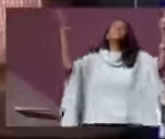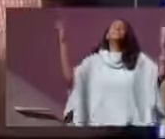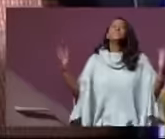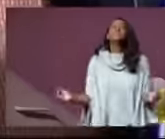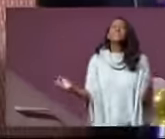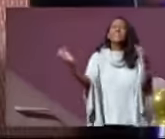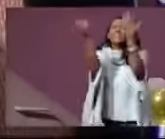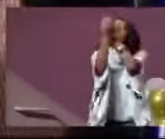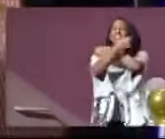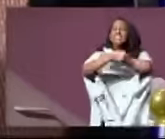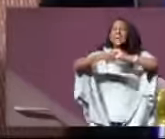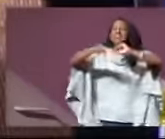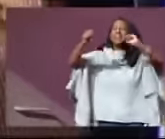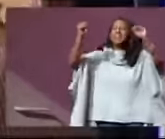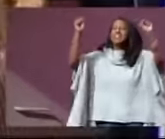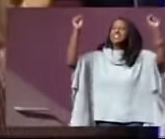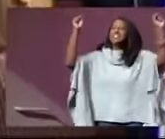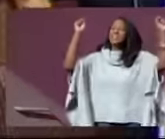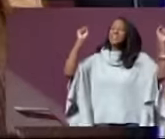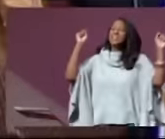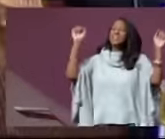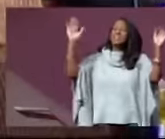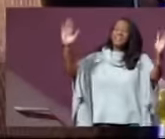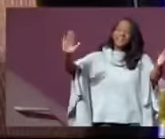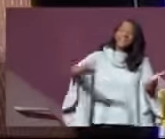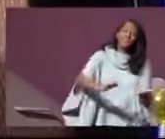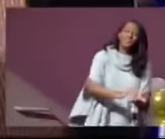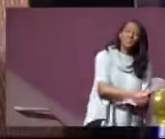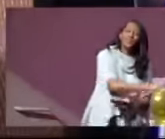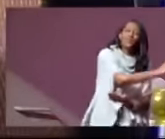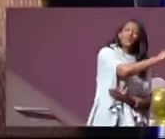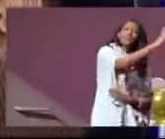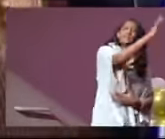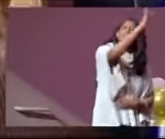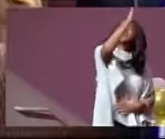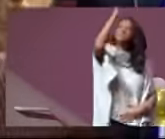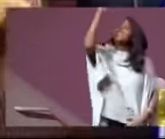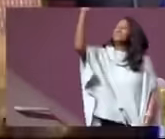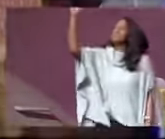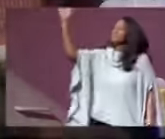Through with this praise, church. Salvation and glory.